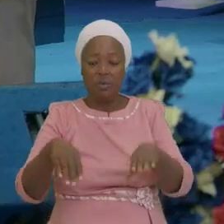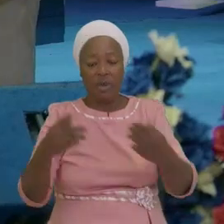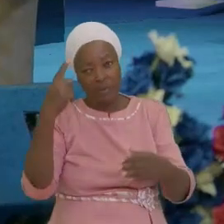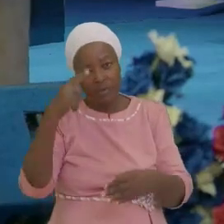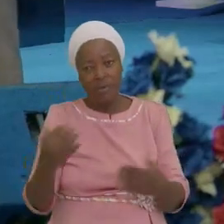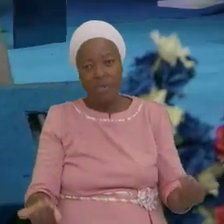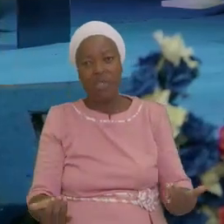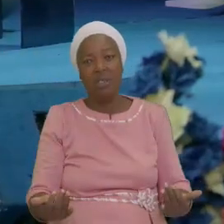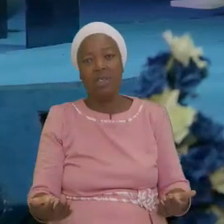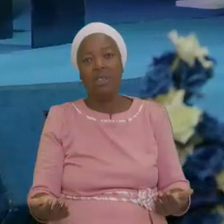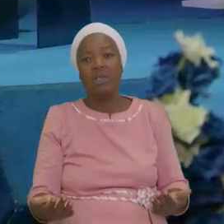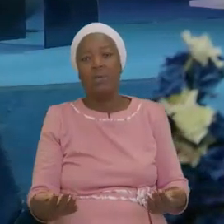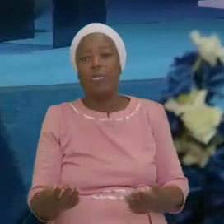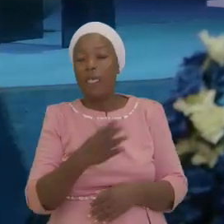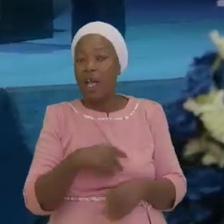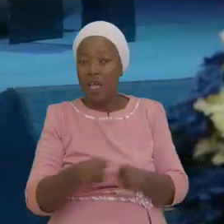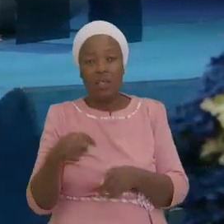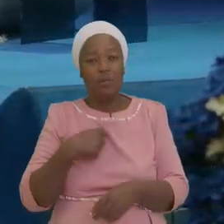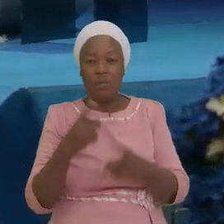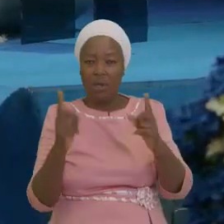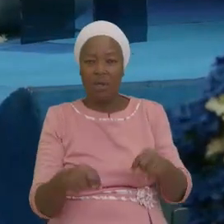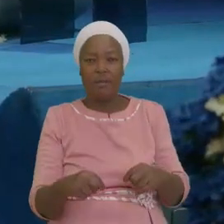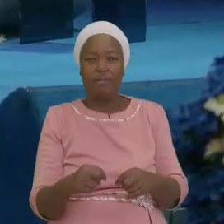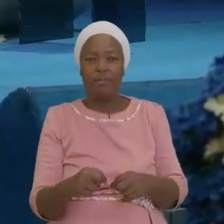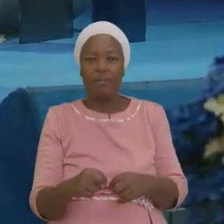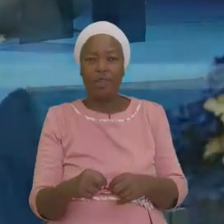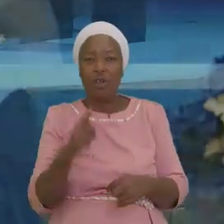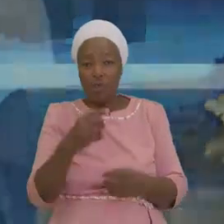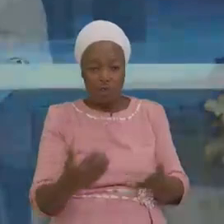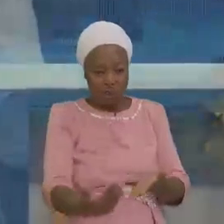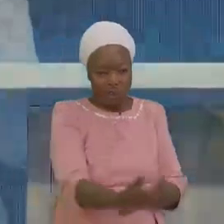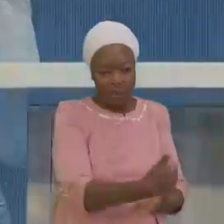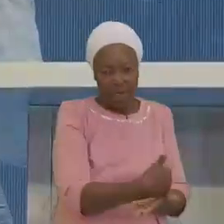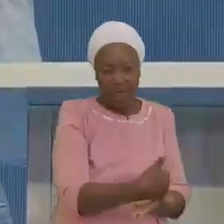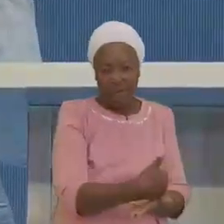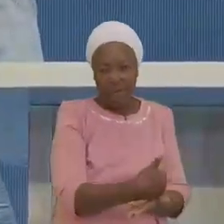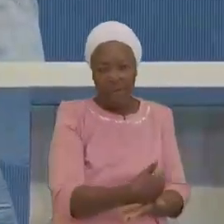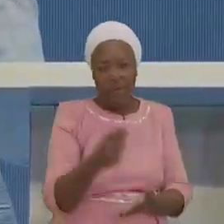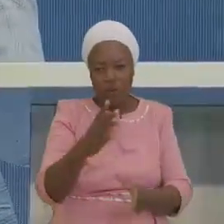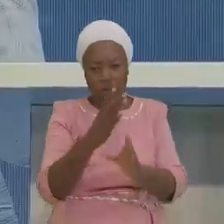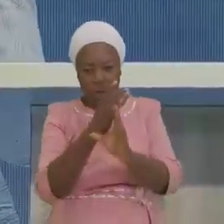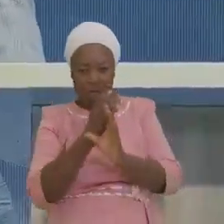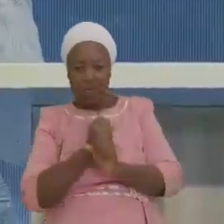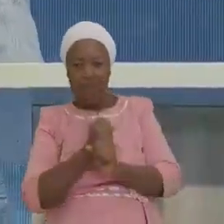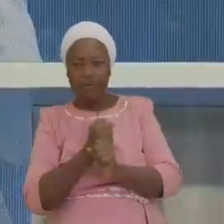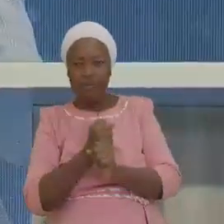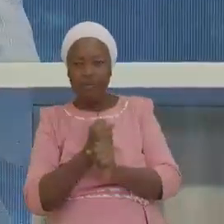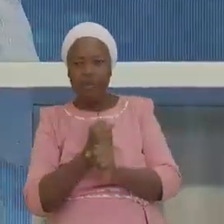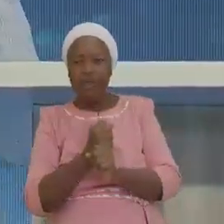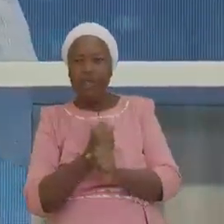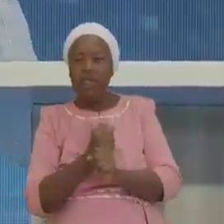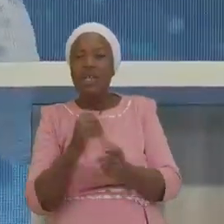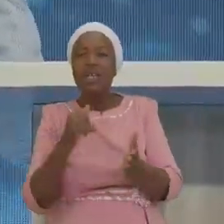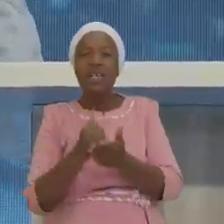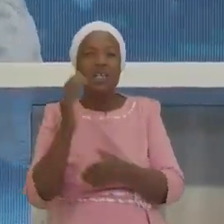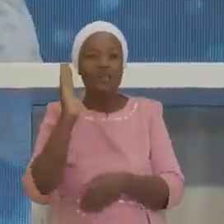tonight. As you come, you collect, you receive, it will be